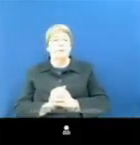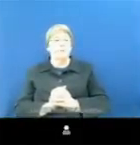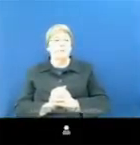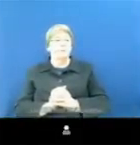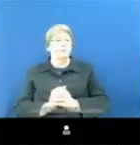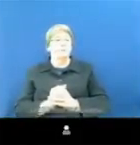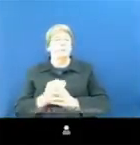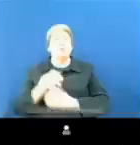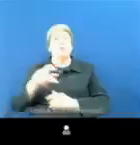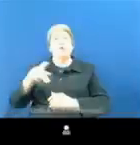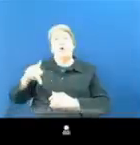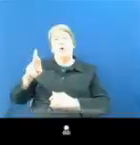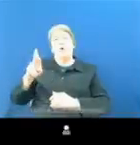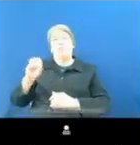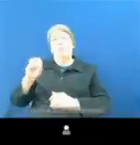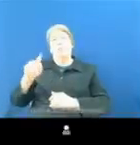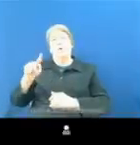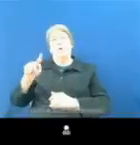Protocol.